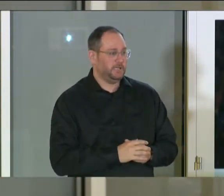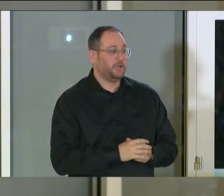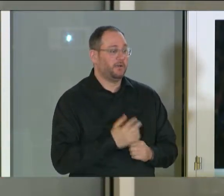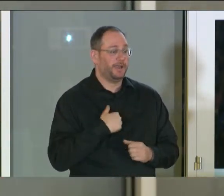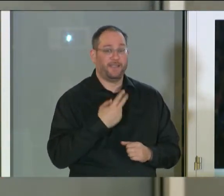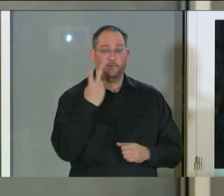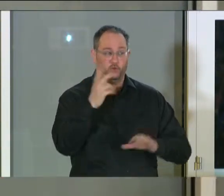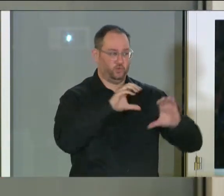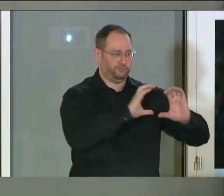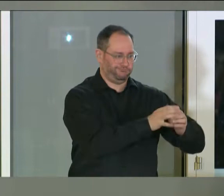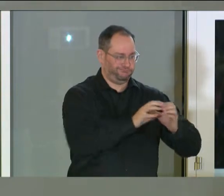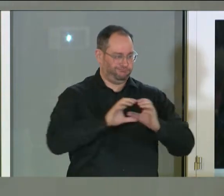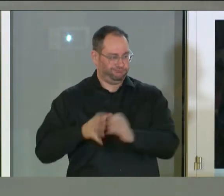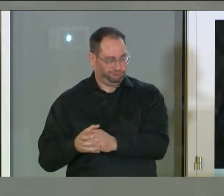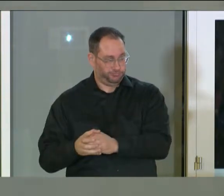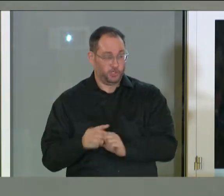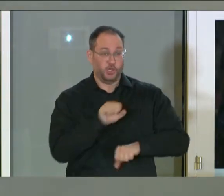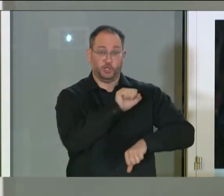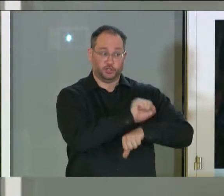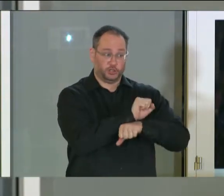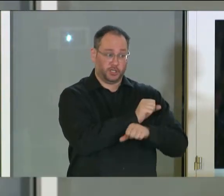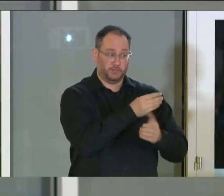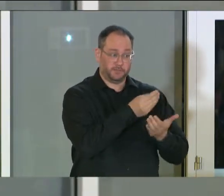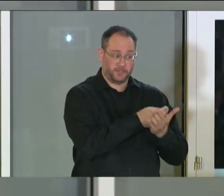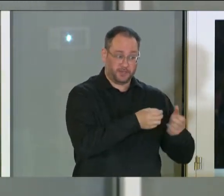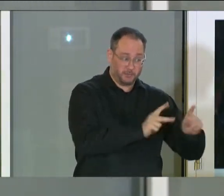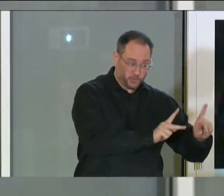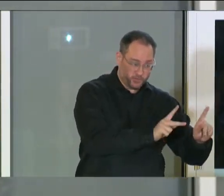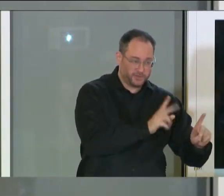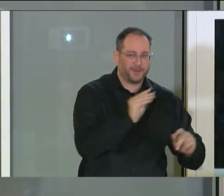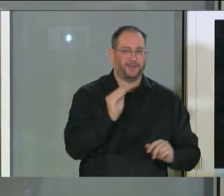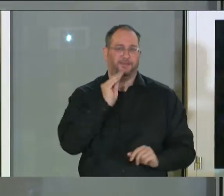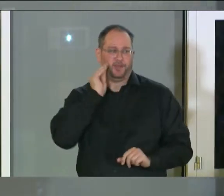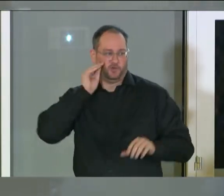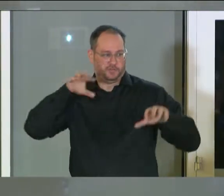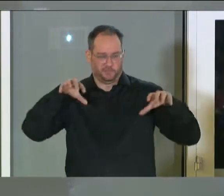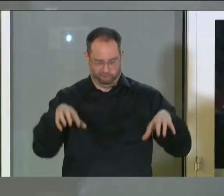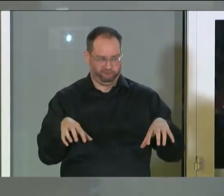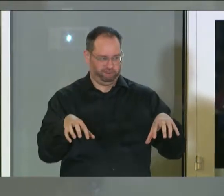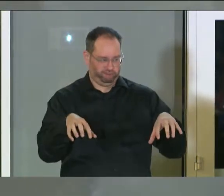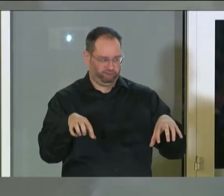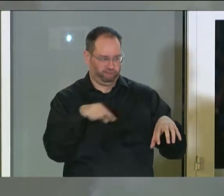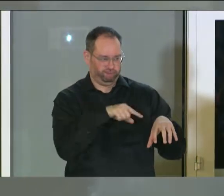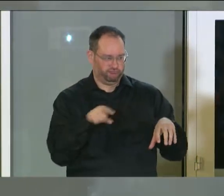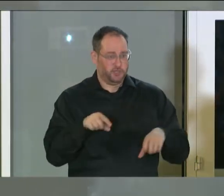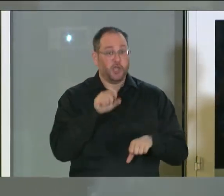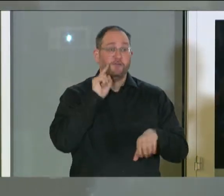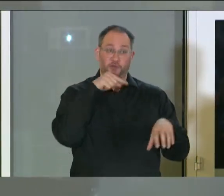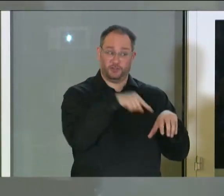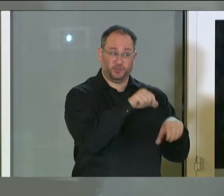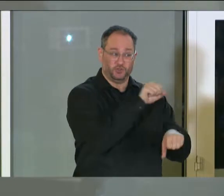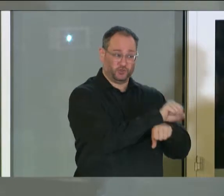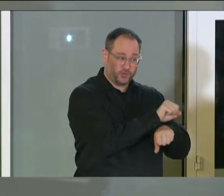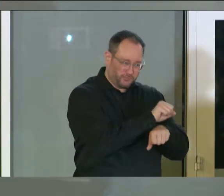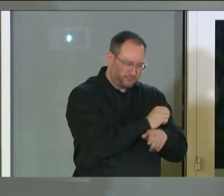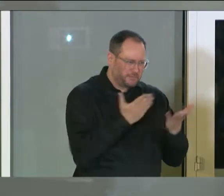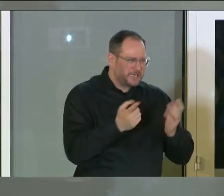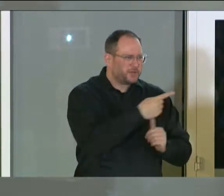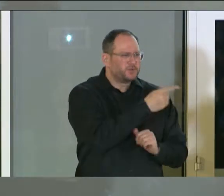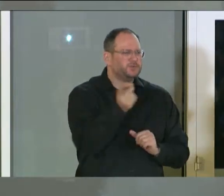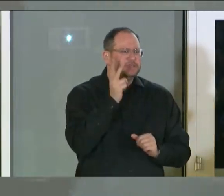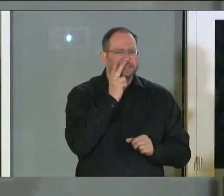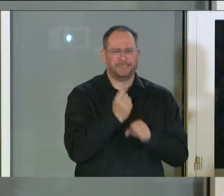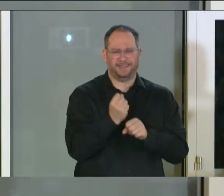housing. First, a few examples on jobs and economic opportunity. Maybe some of you all saw at the end of last year, the